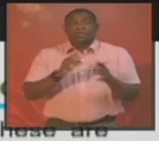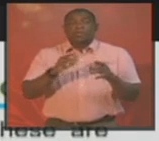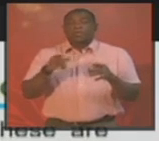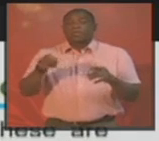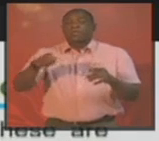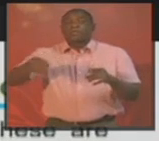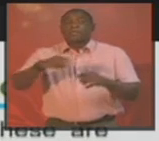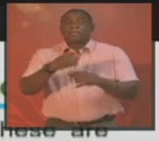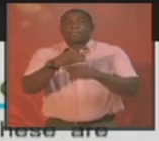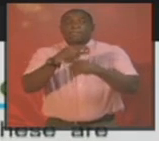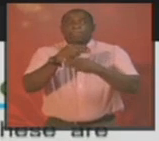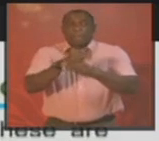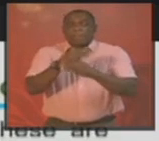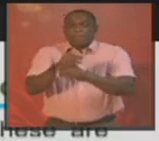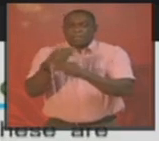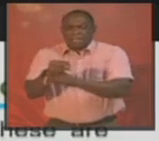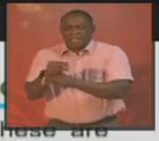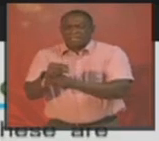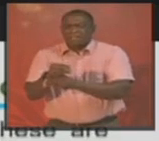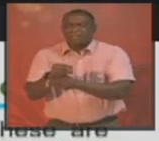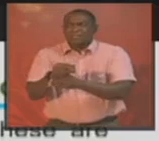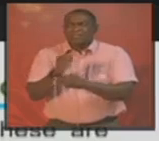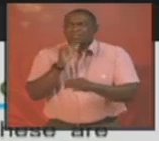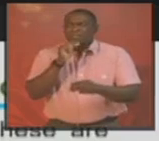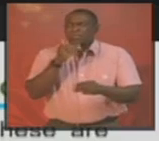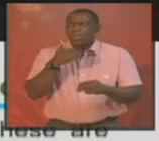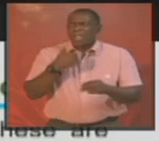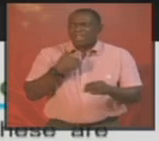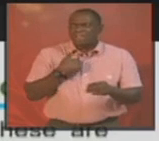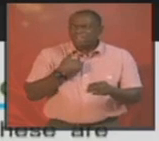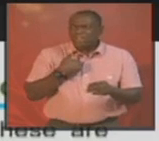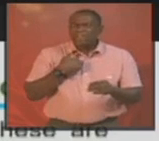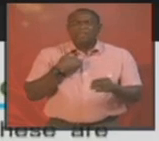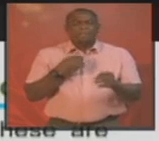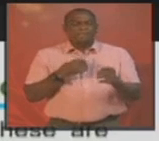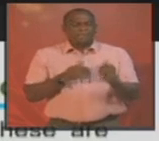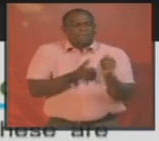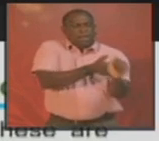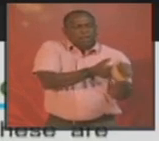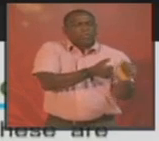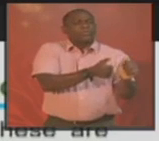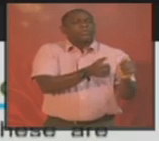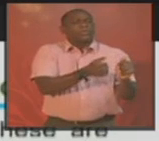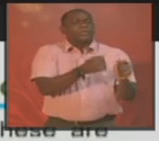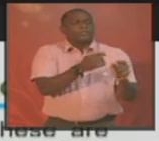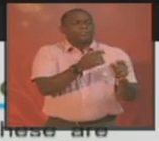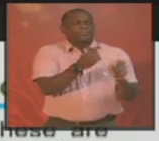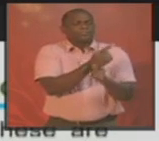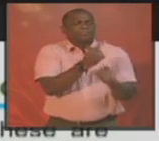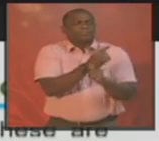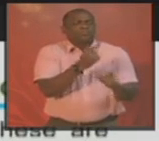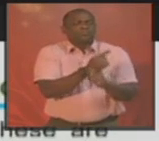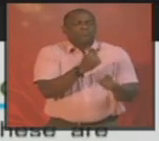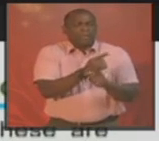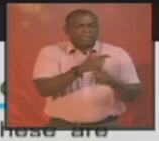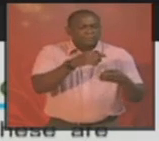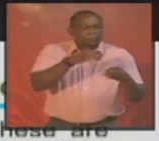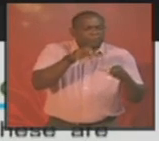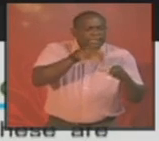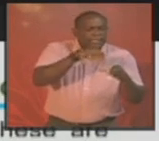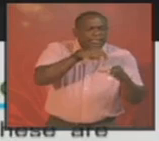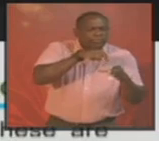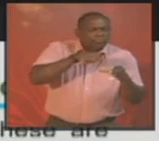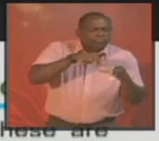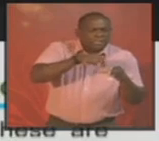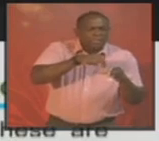per the particular API or the excipient. Unregistered drug now is drugs that have not gone through any sort of